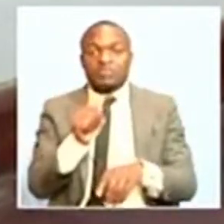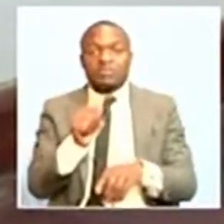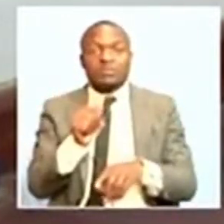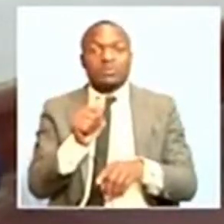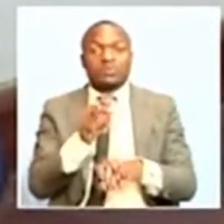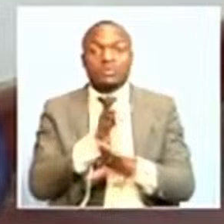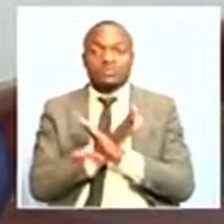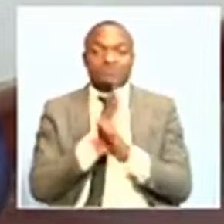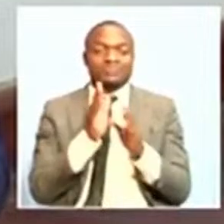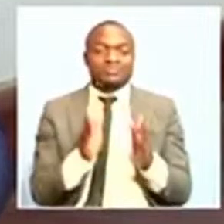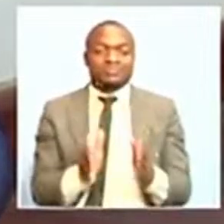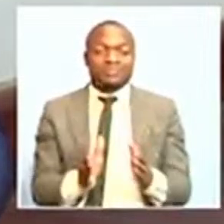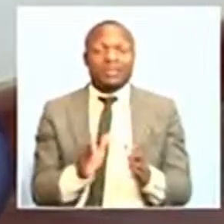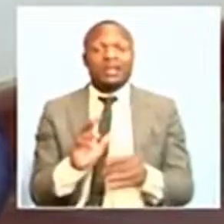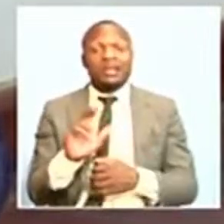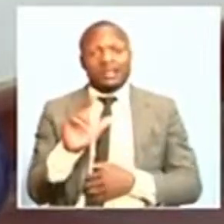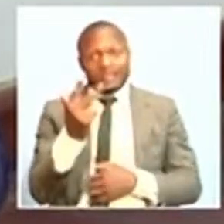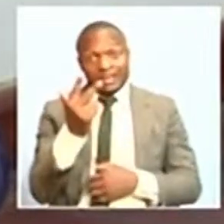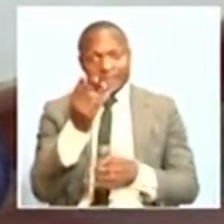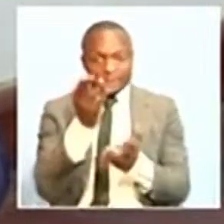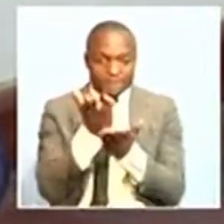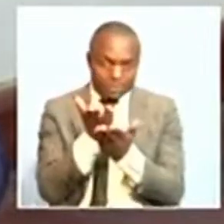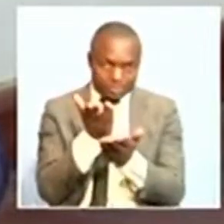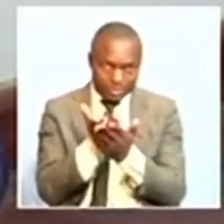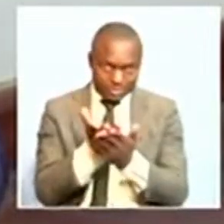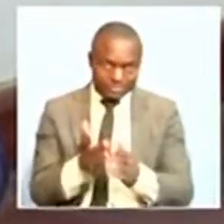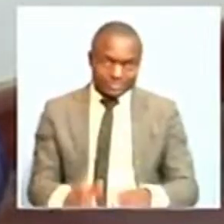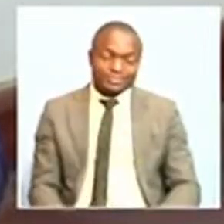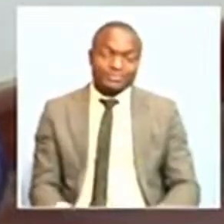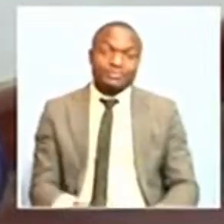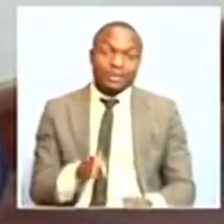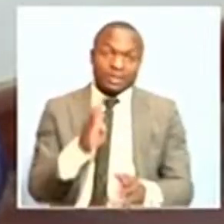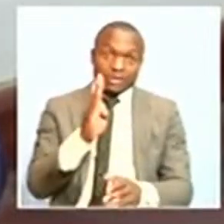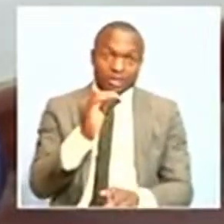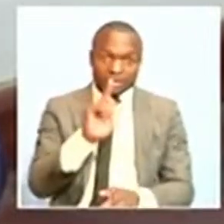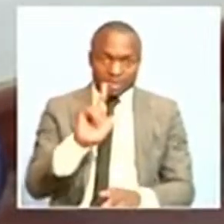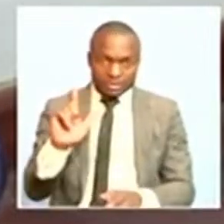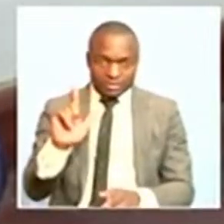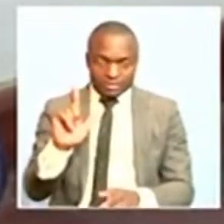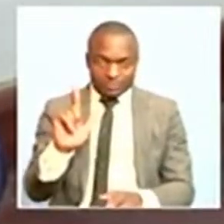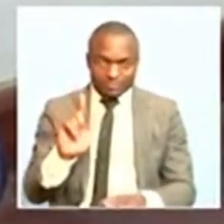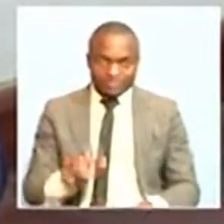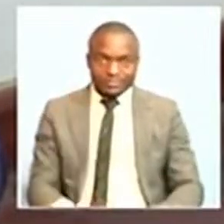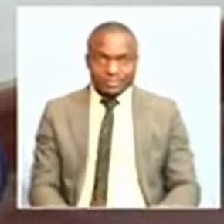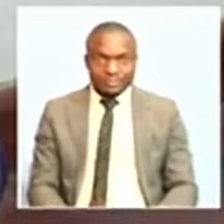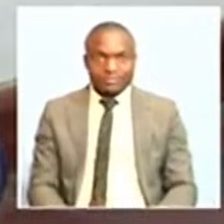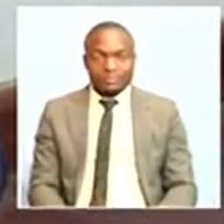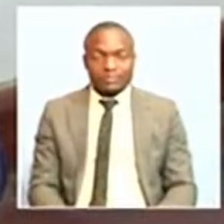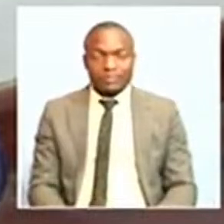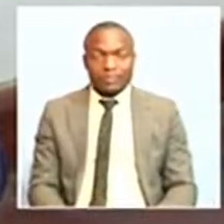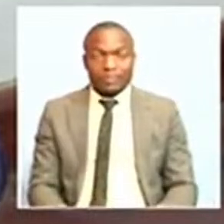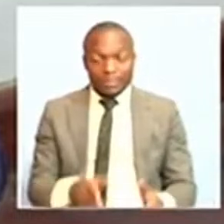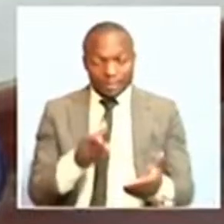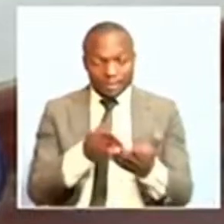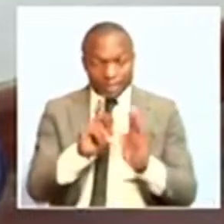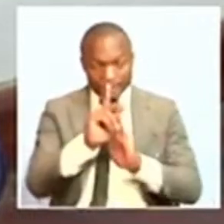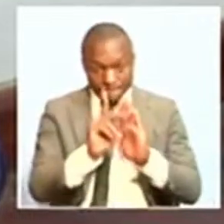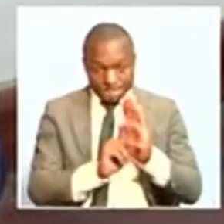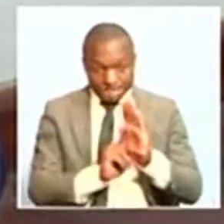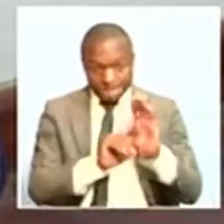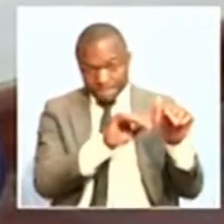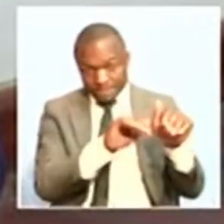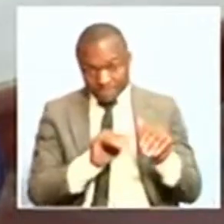Then the third one there, the third proposal in the bill is the provision of exemptions on withholding tax